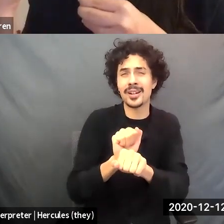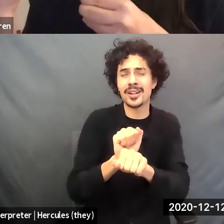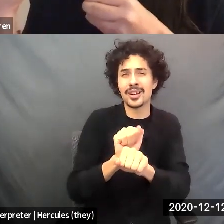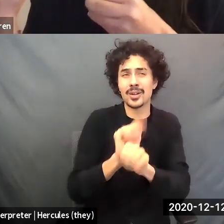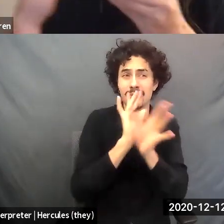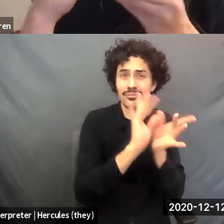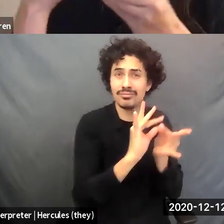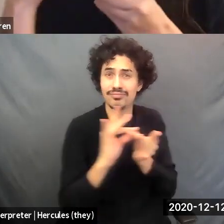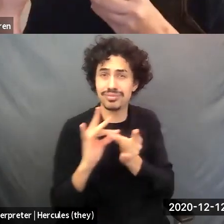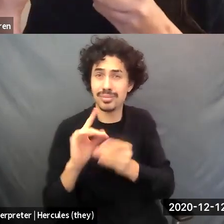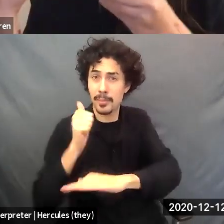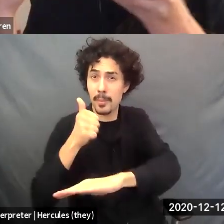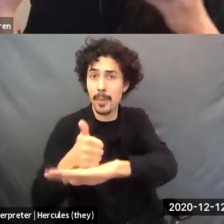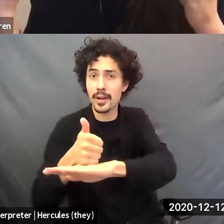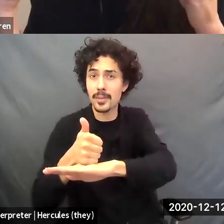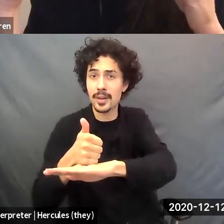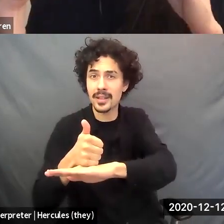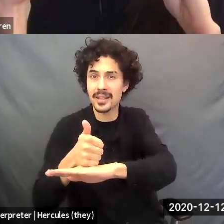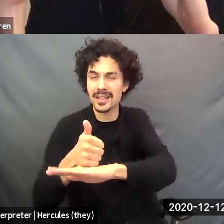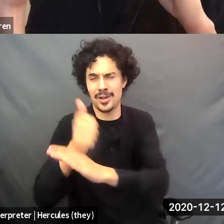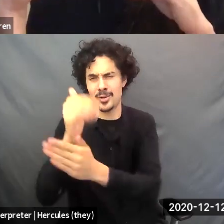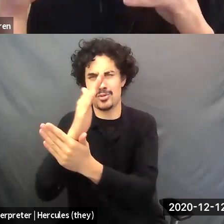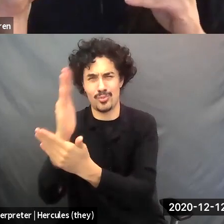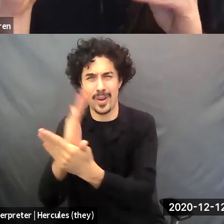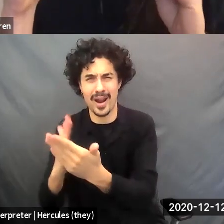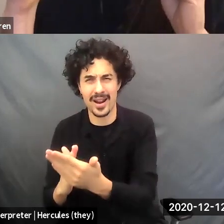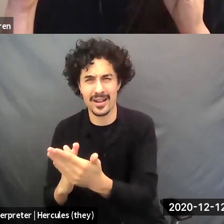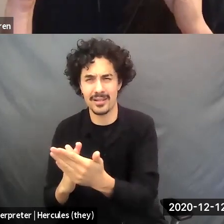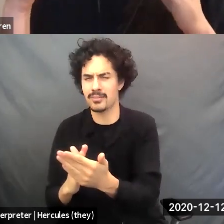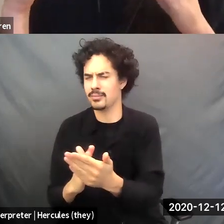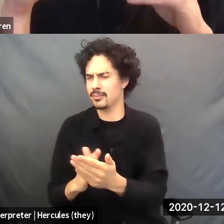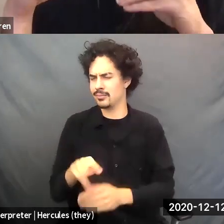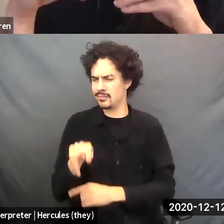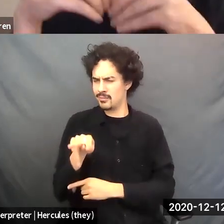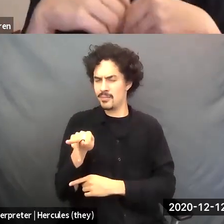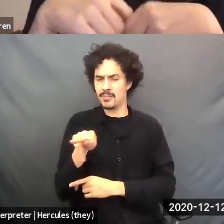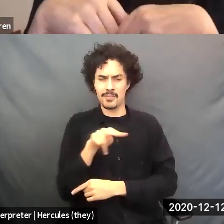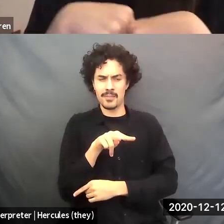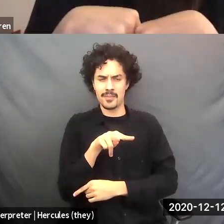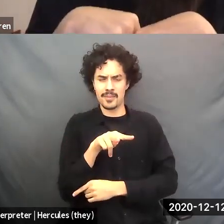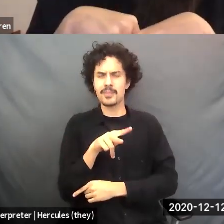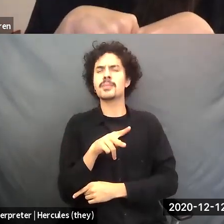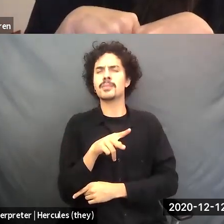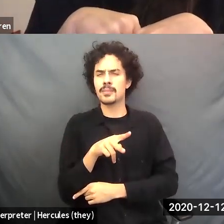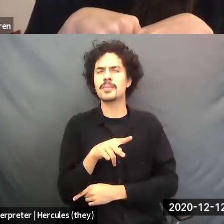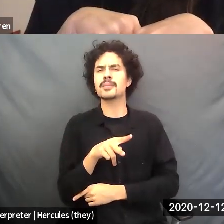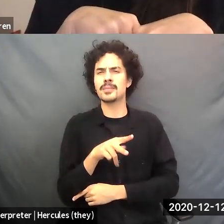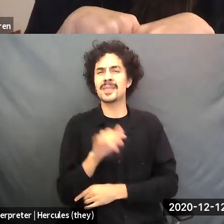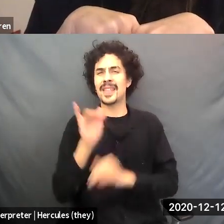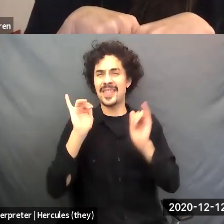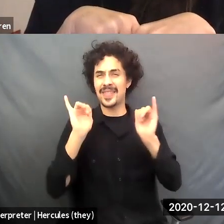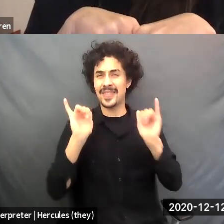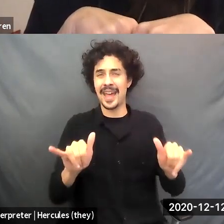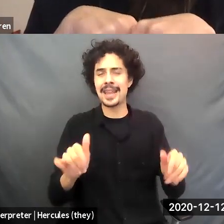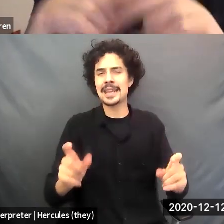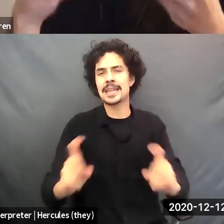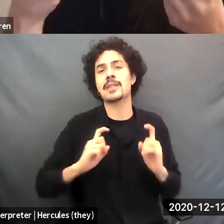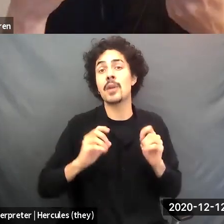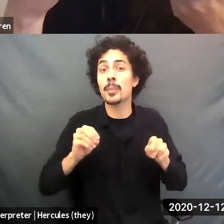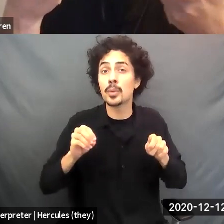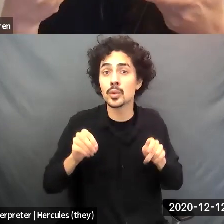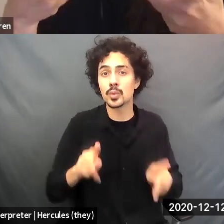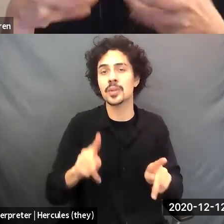the monument, to the crack monument kind of, for us, again, gives an opportunity to, to look at,